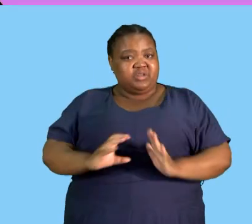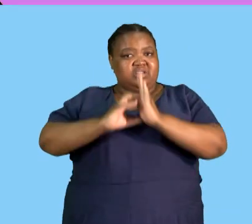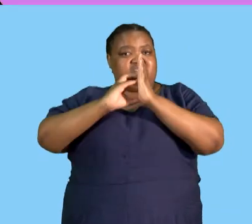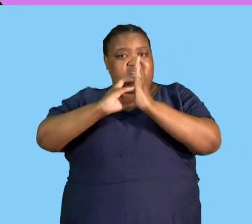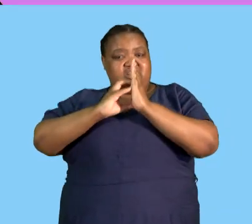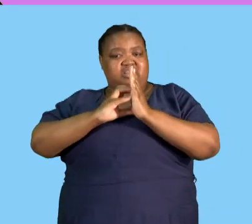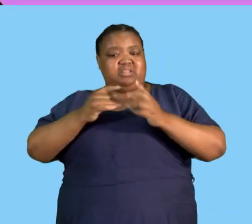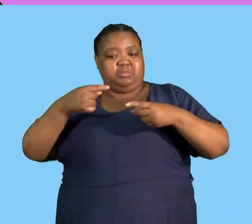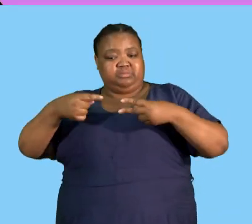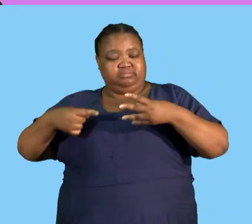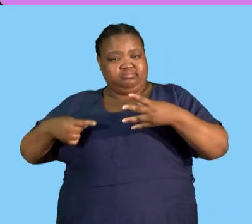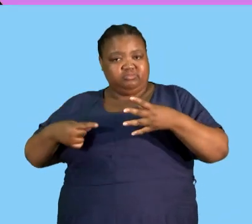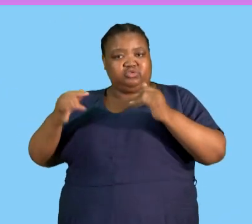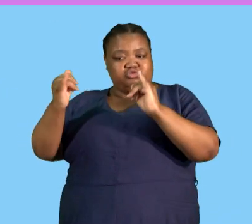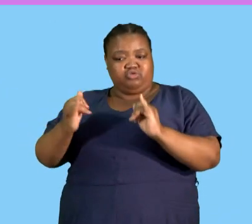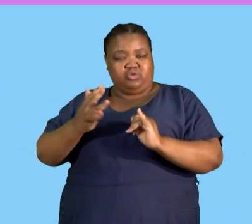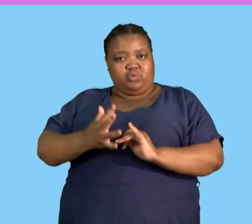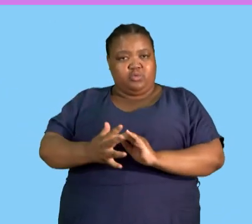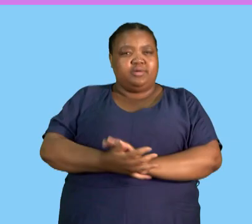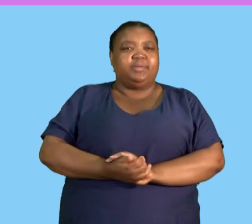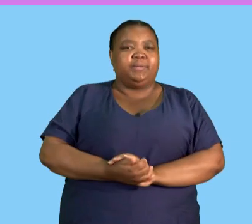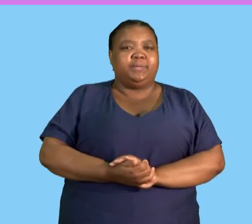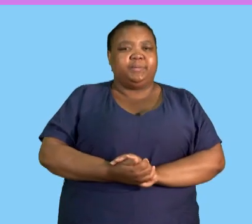will look at some examples. So let's